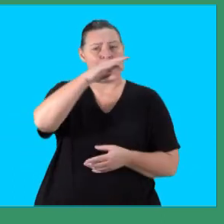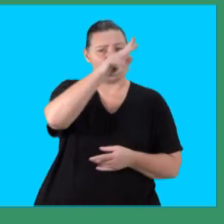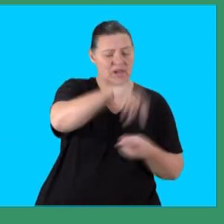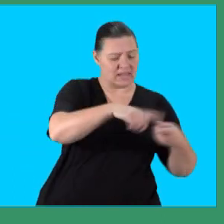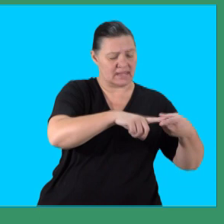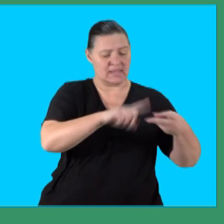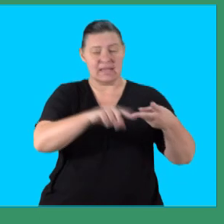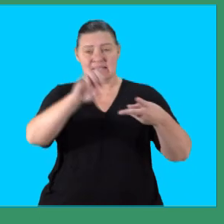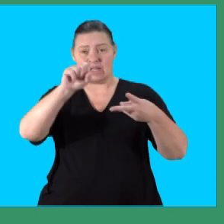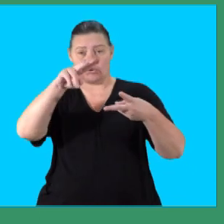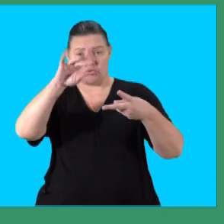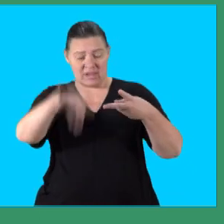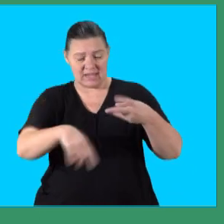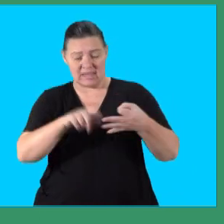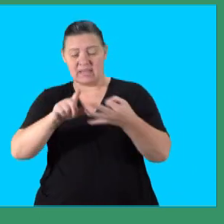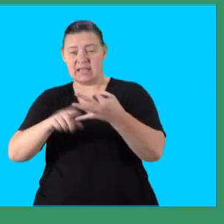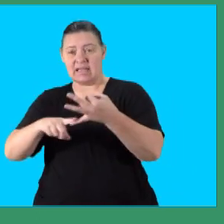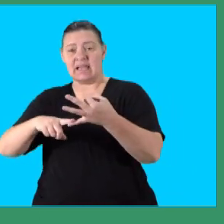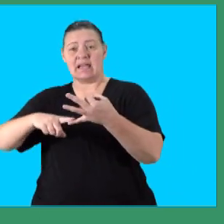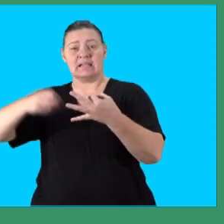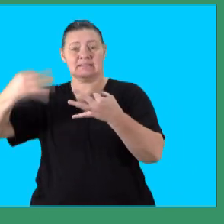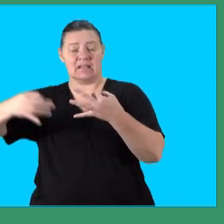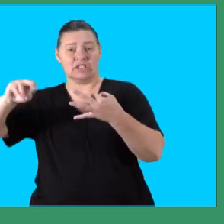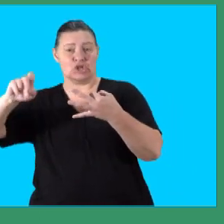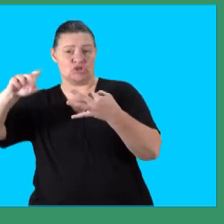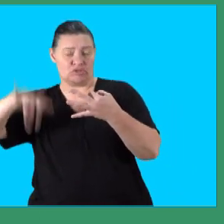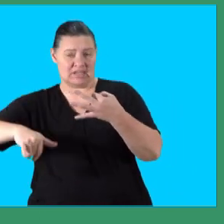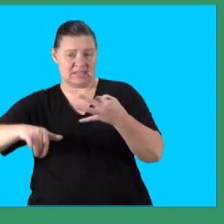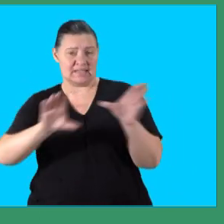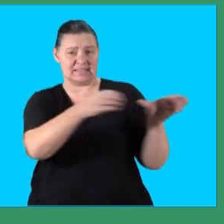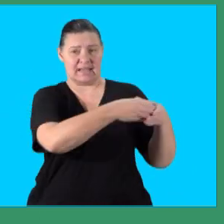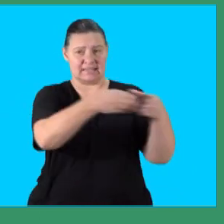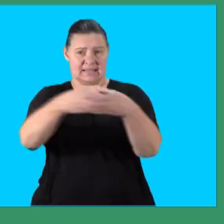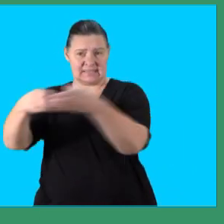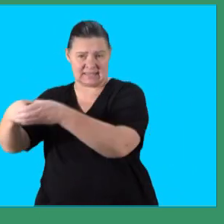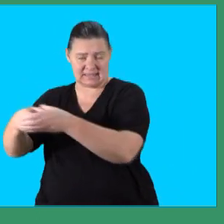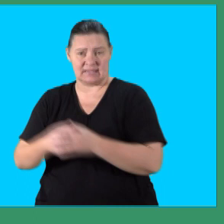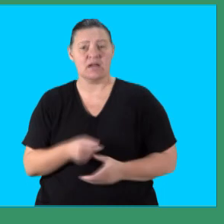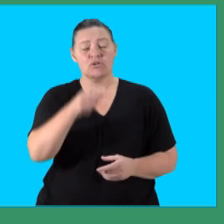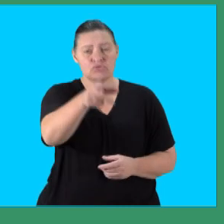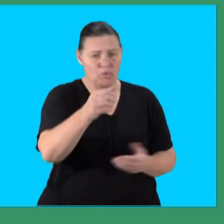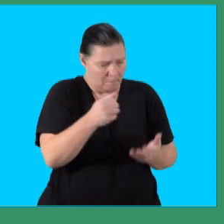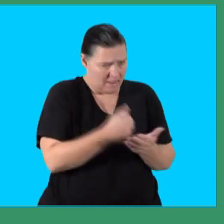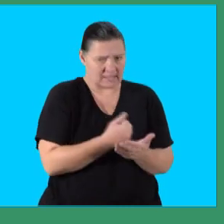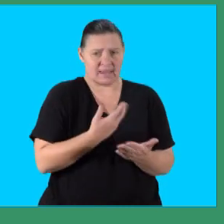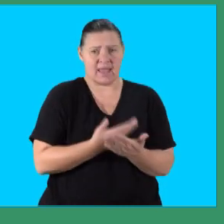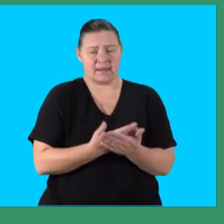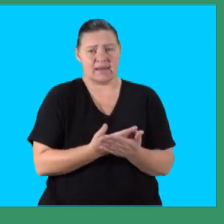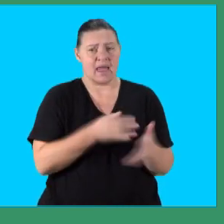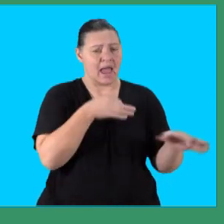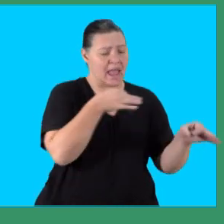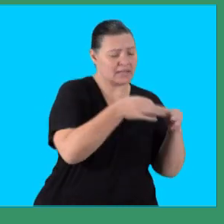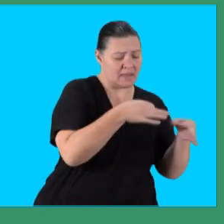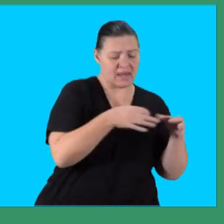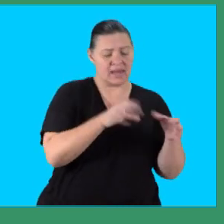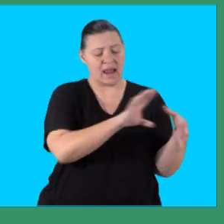primary, secondary, and tertiary sectors. And you must be able actually to